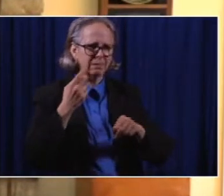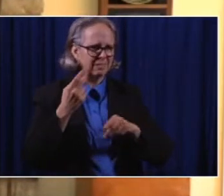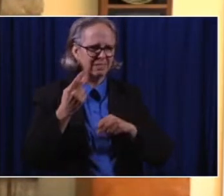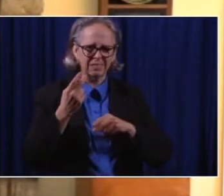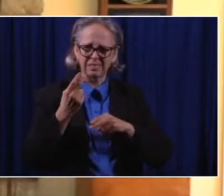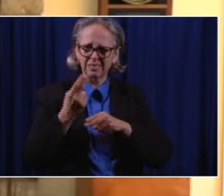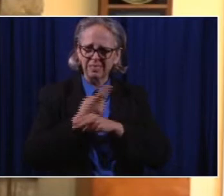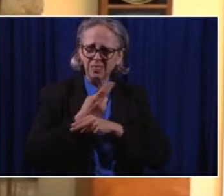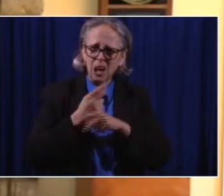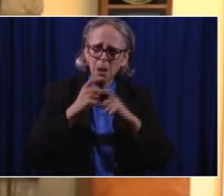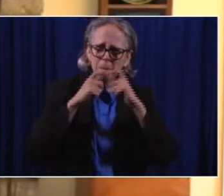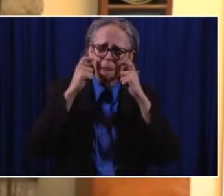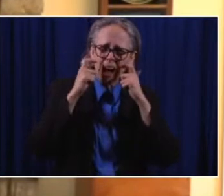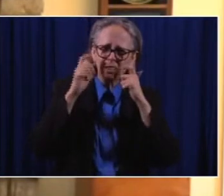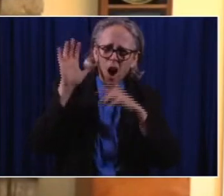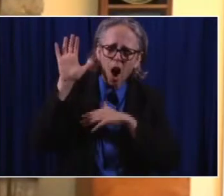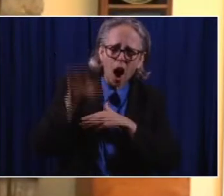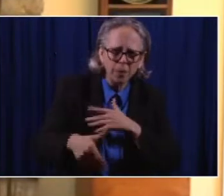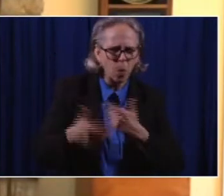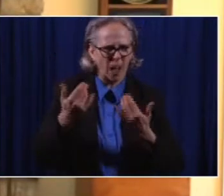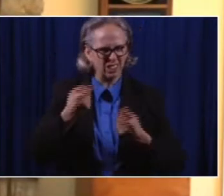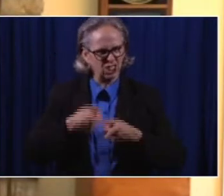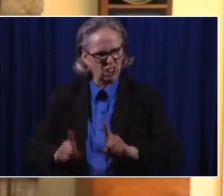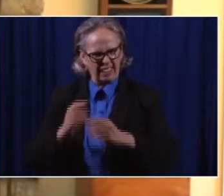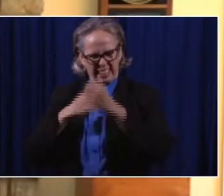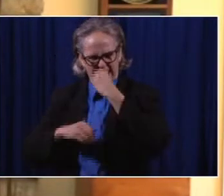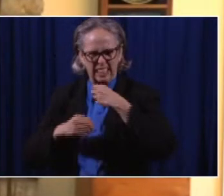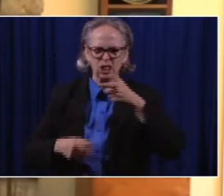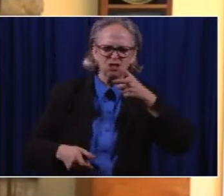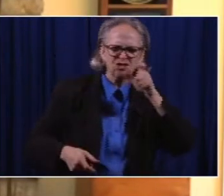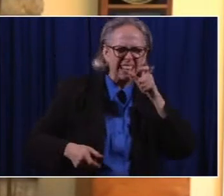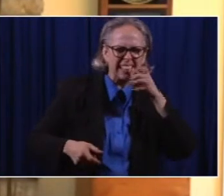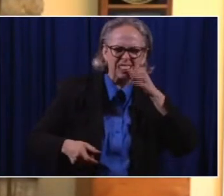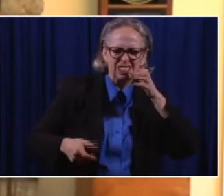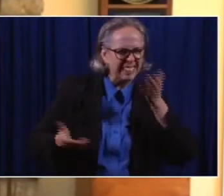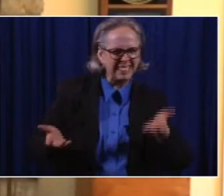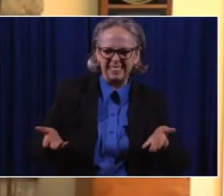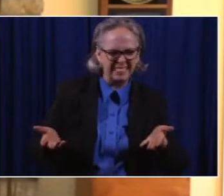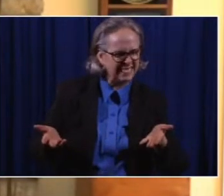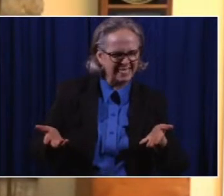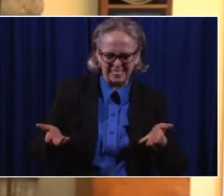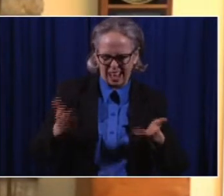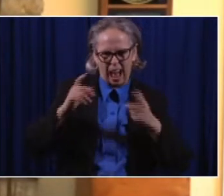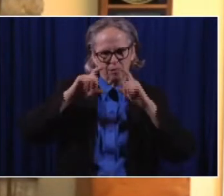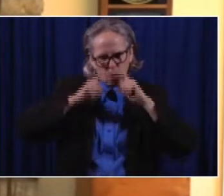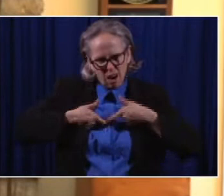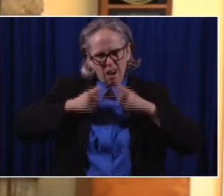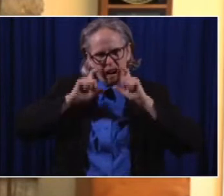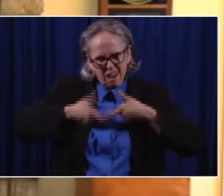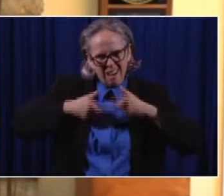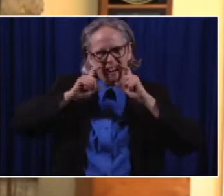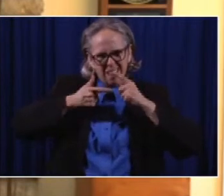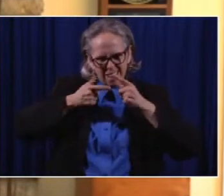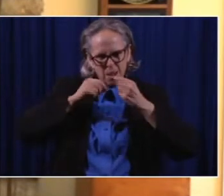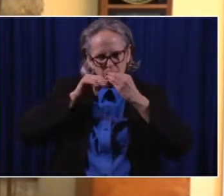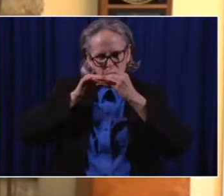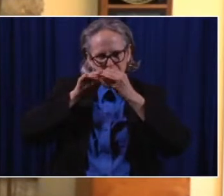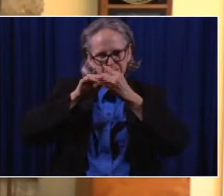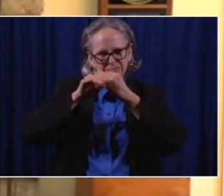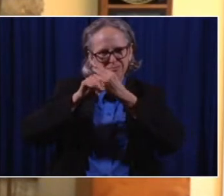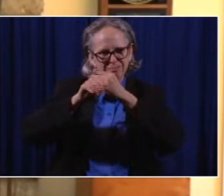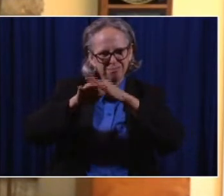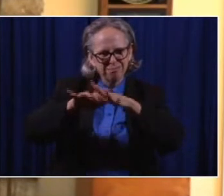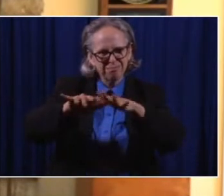drinking. So we know those for facts. I just looked at some reports, and there were cases in there